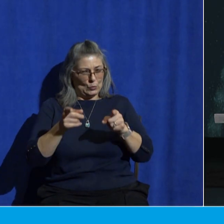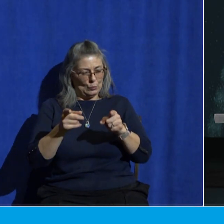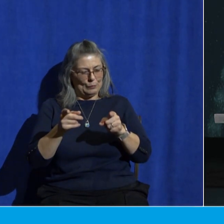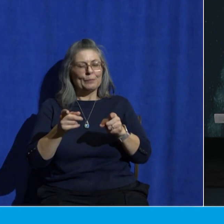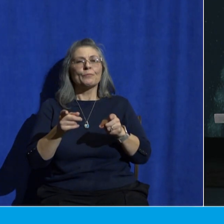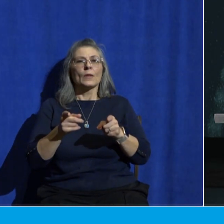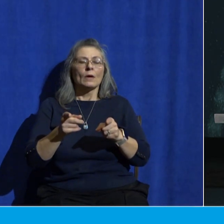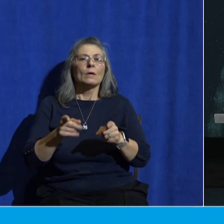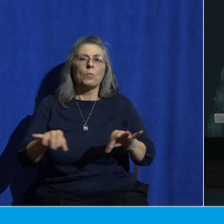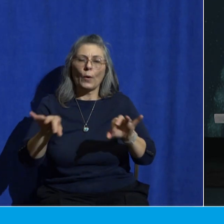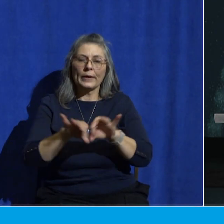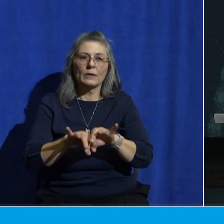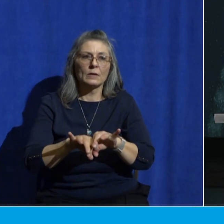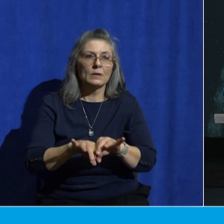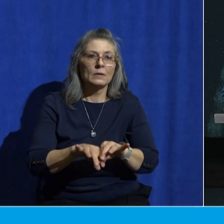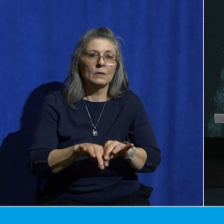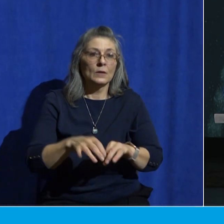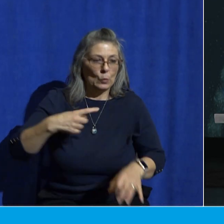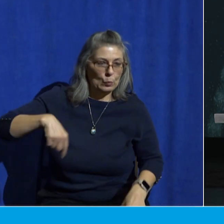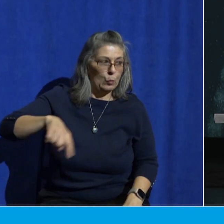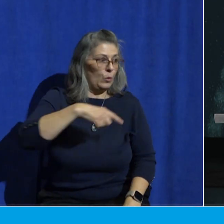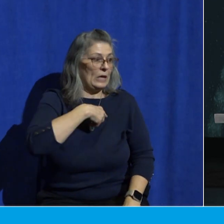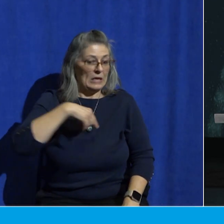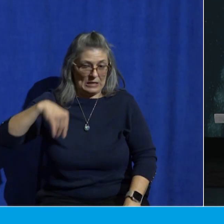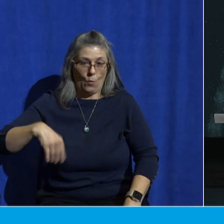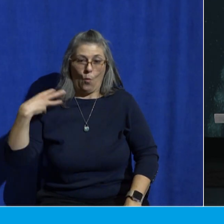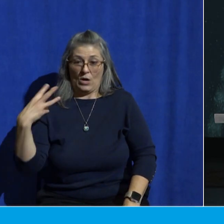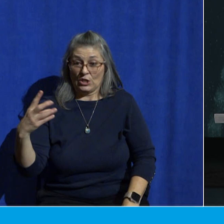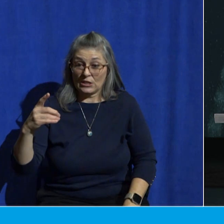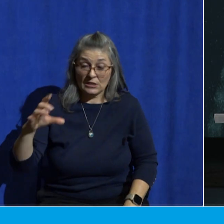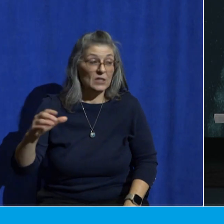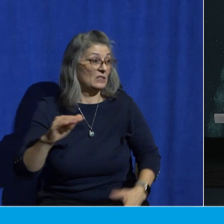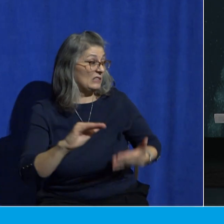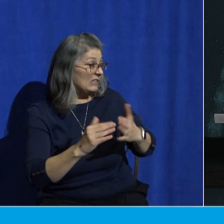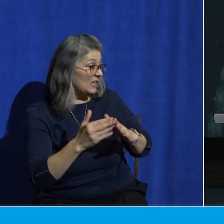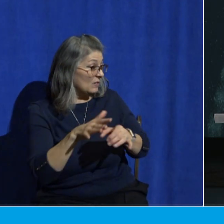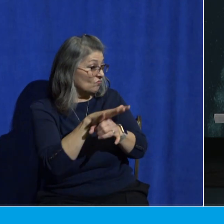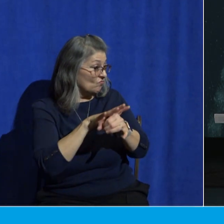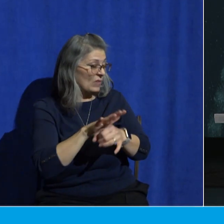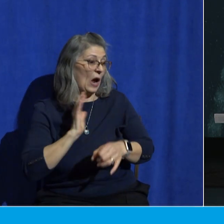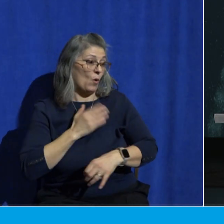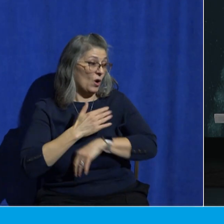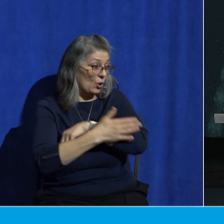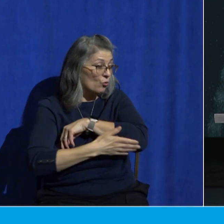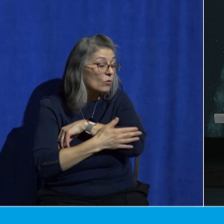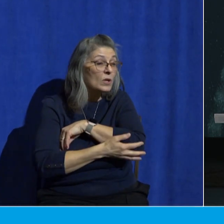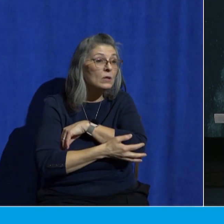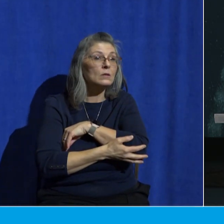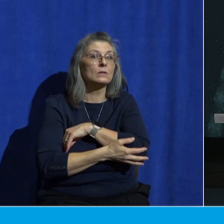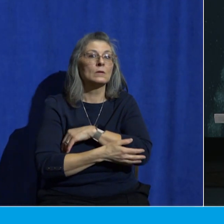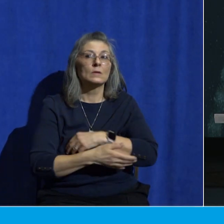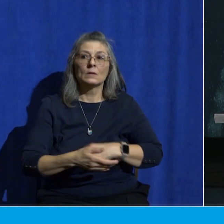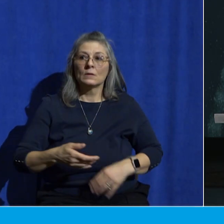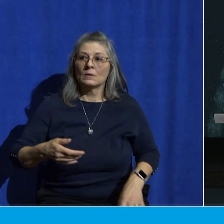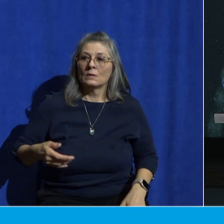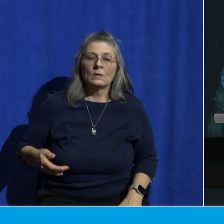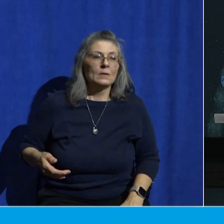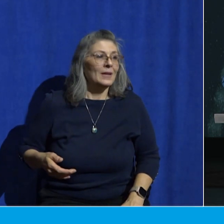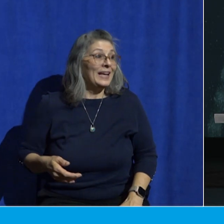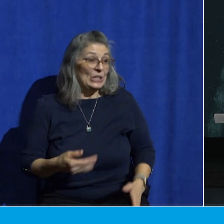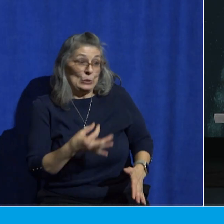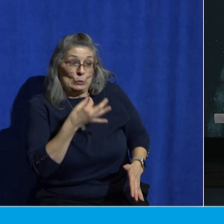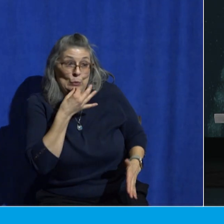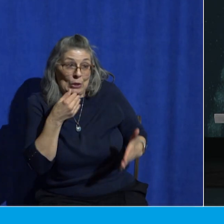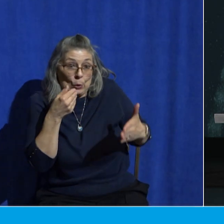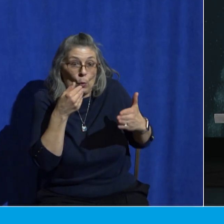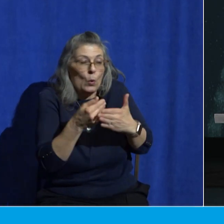Especially for us in this city and country, as another political cycle is already